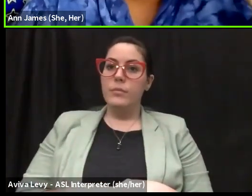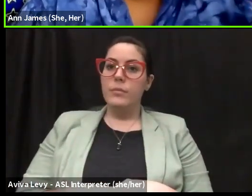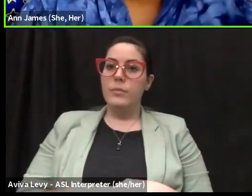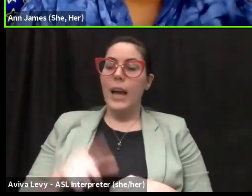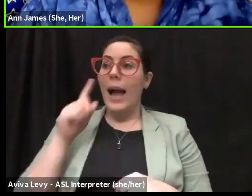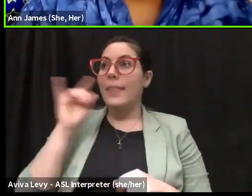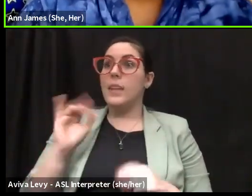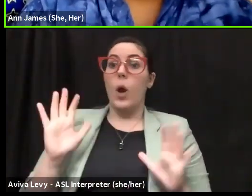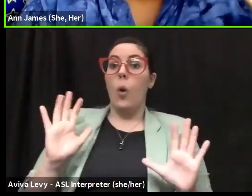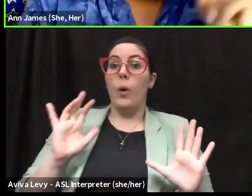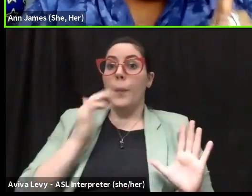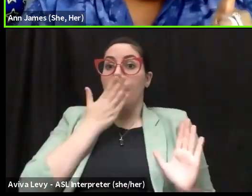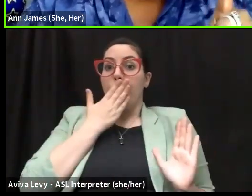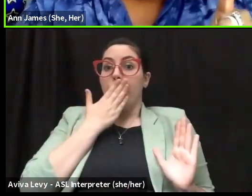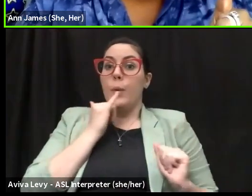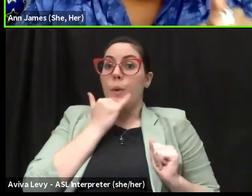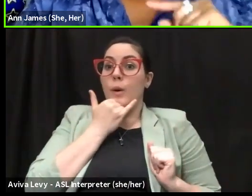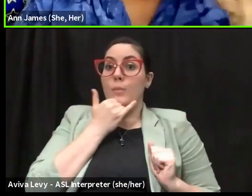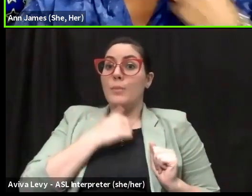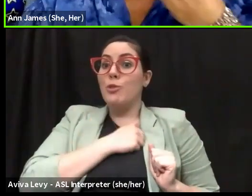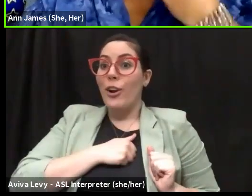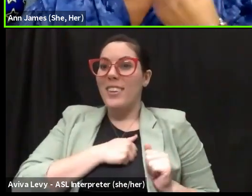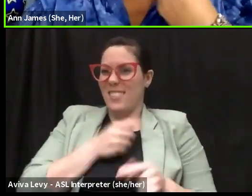I'm sorry, right?